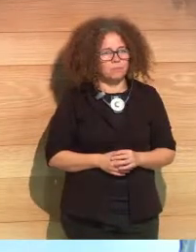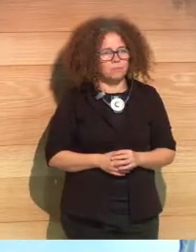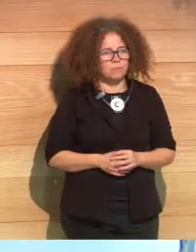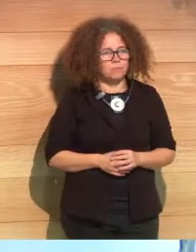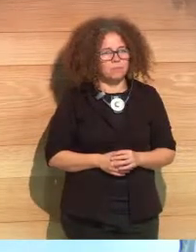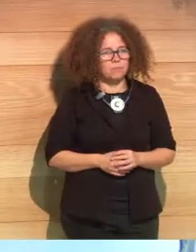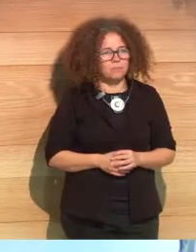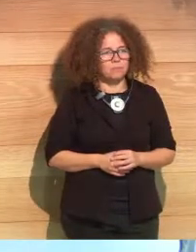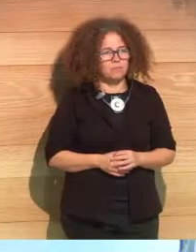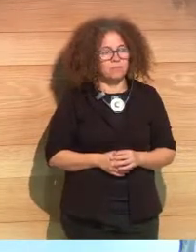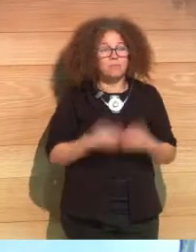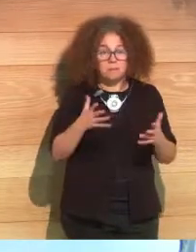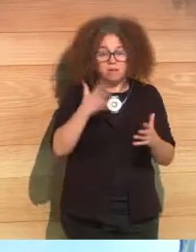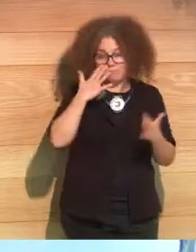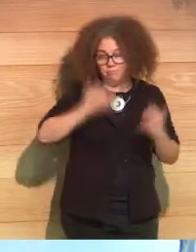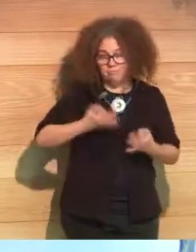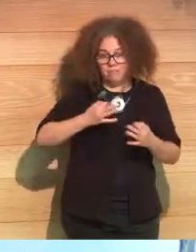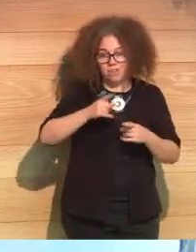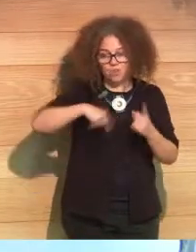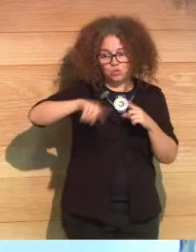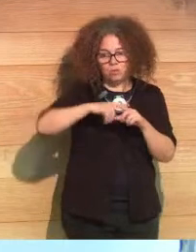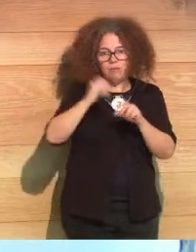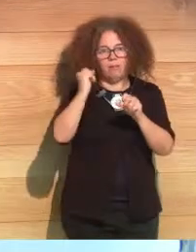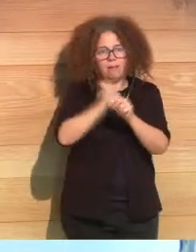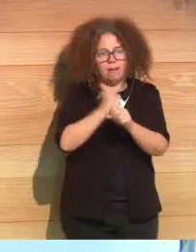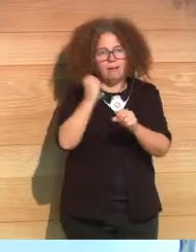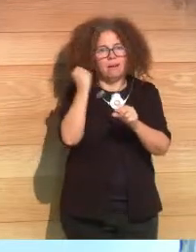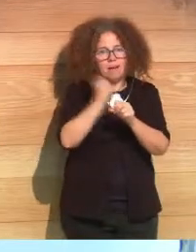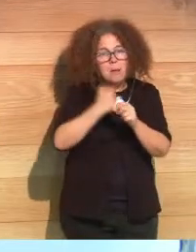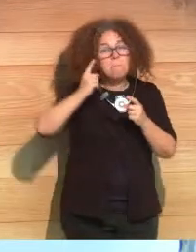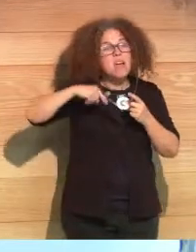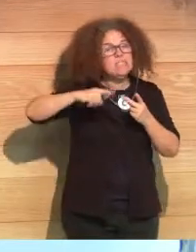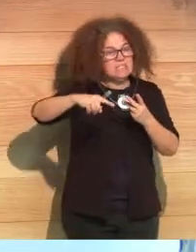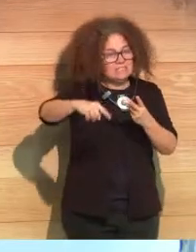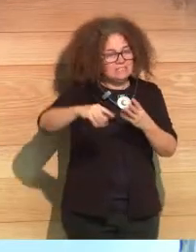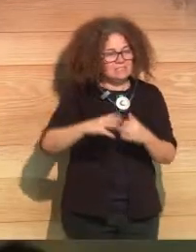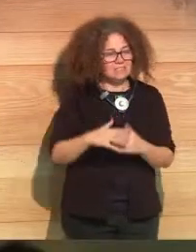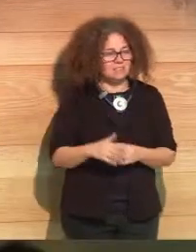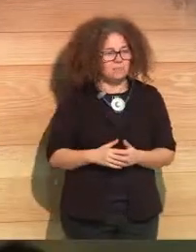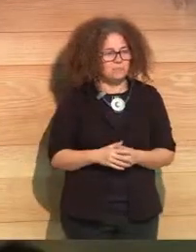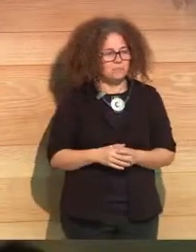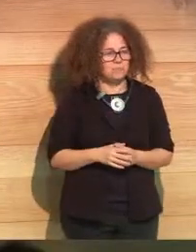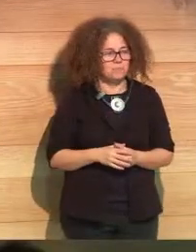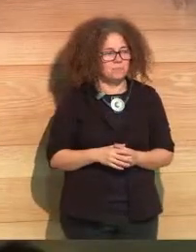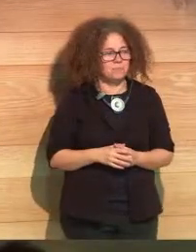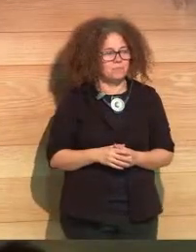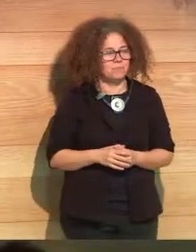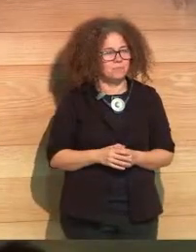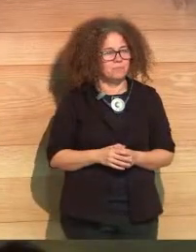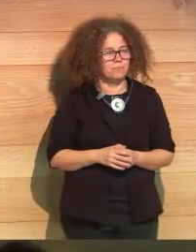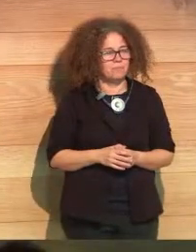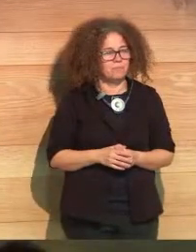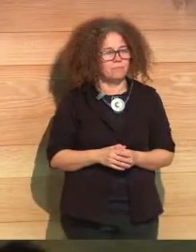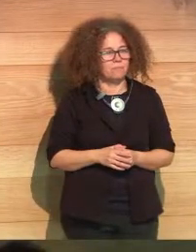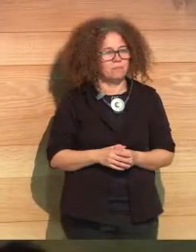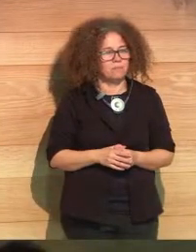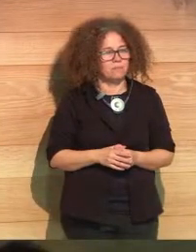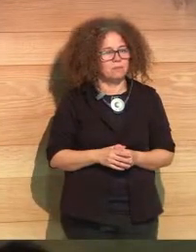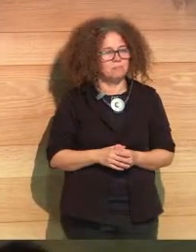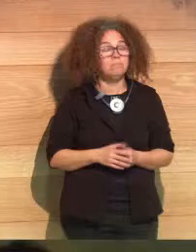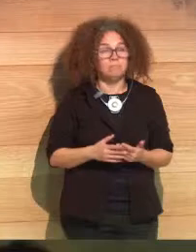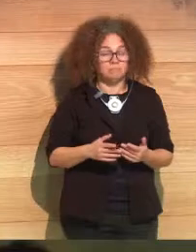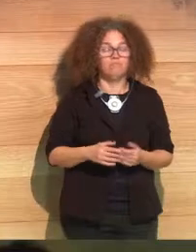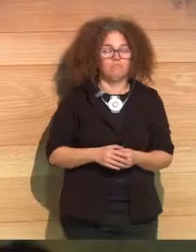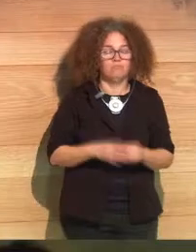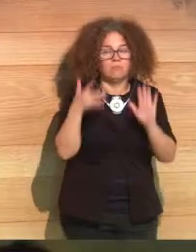for months and months. Joanie, do you want to quickly explain? So the idea of making plotter drawings came